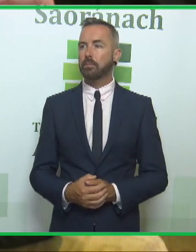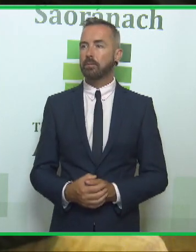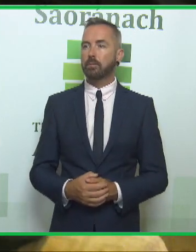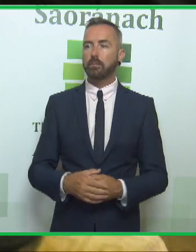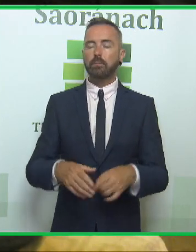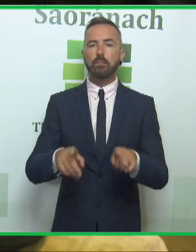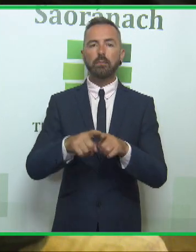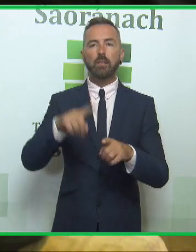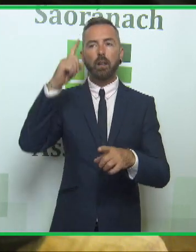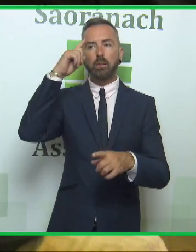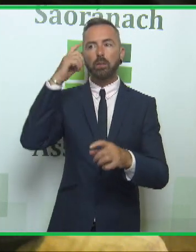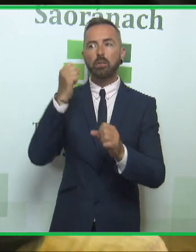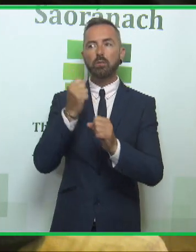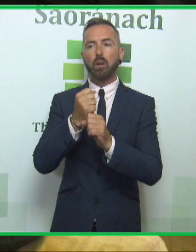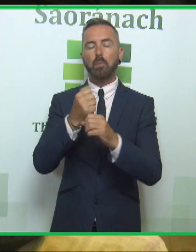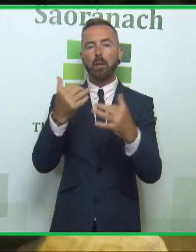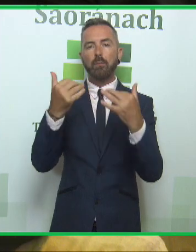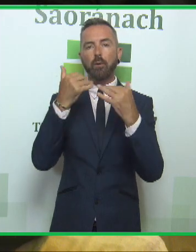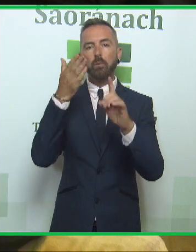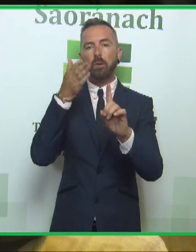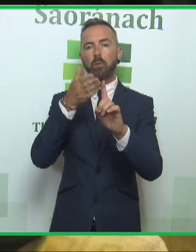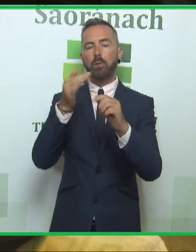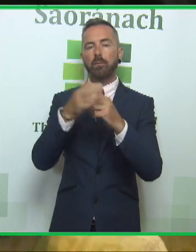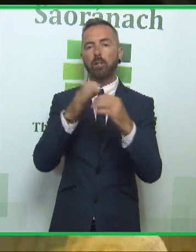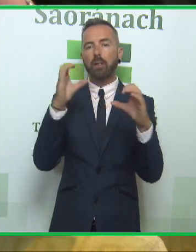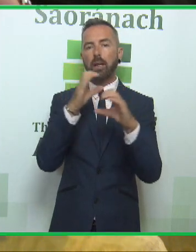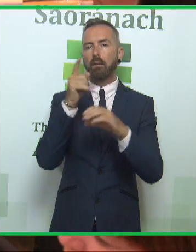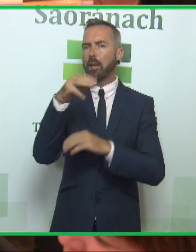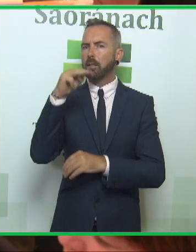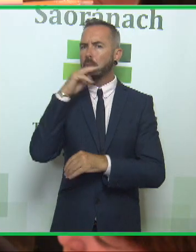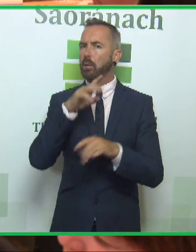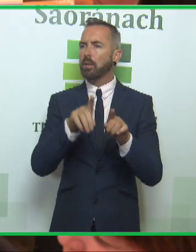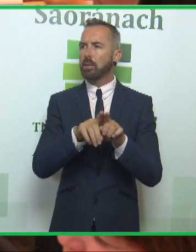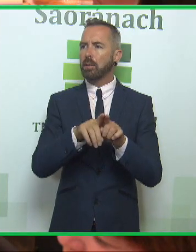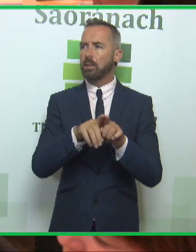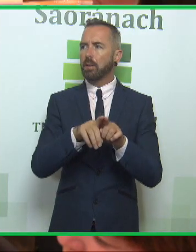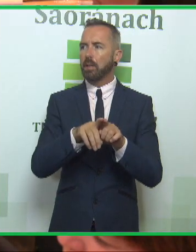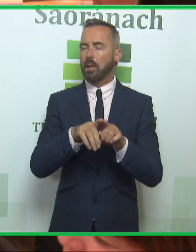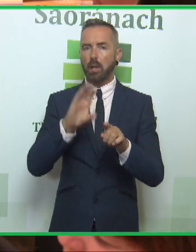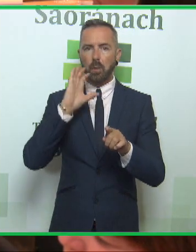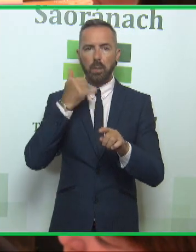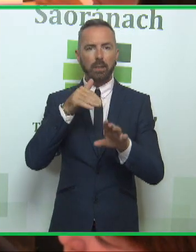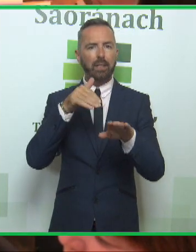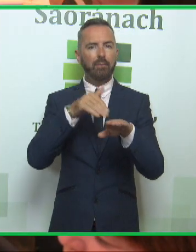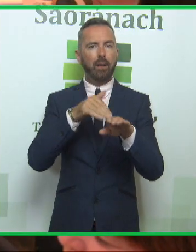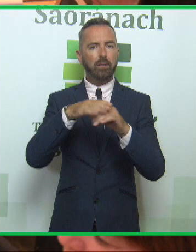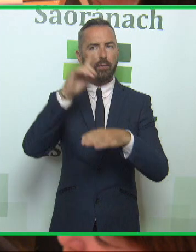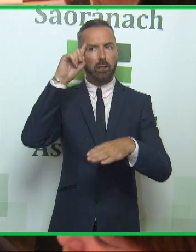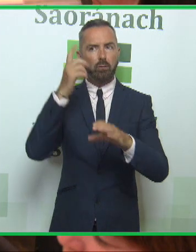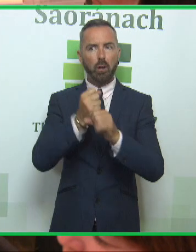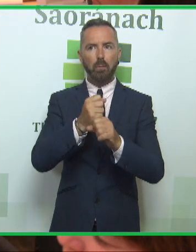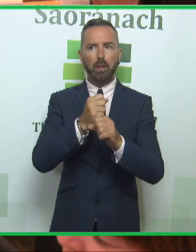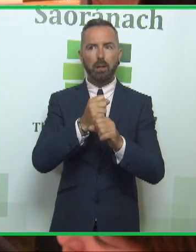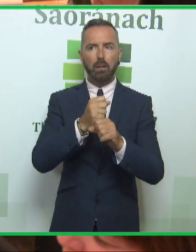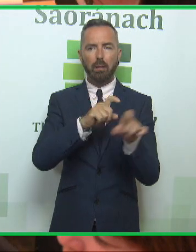trauma-informed approach to care is very important too, because the debilitating effects of trauma last a